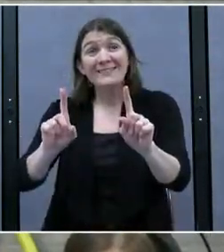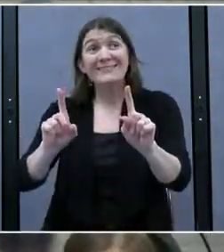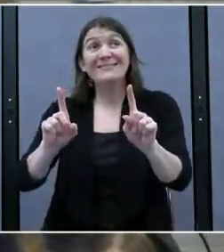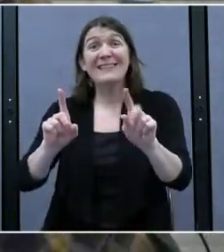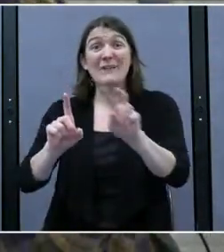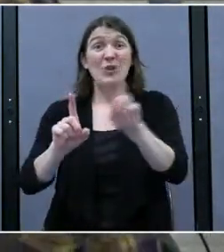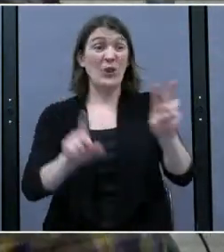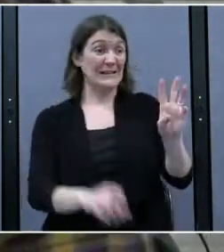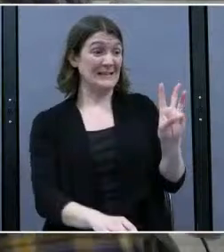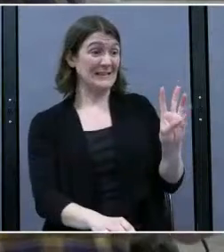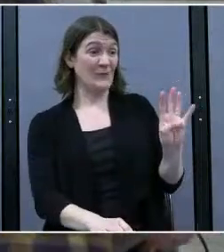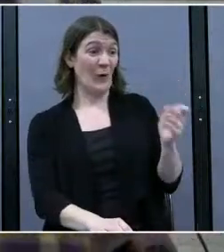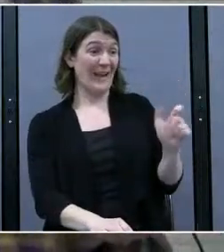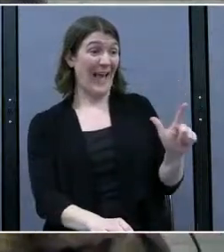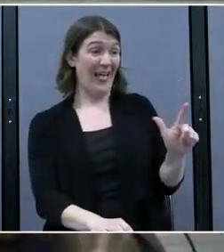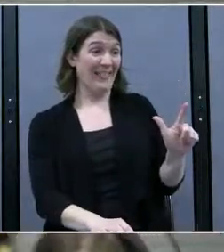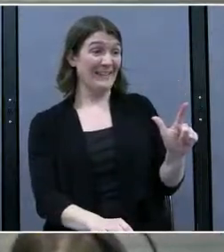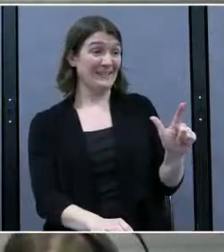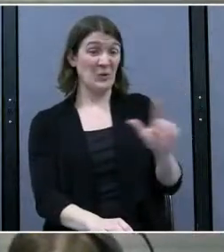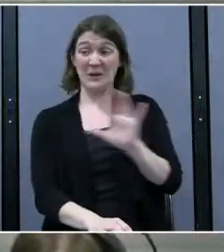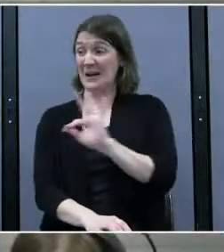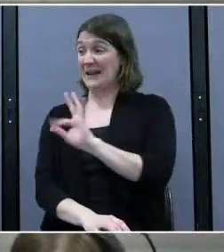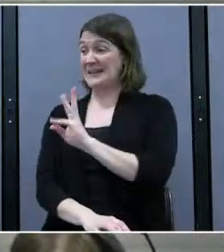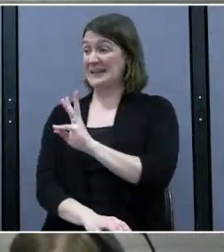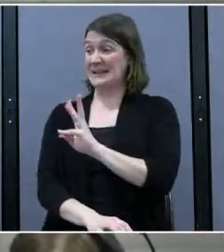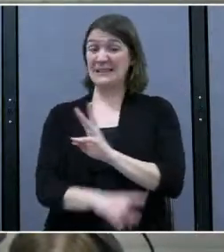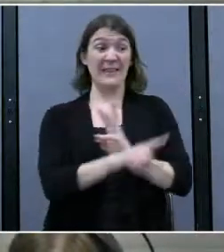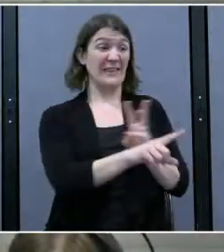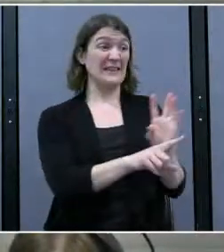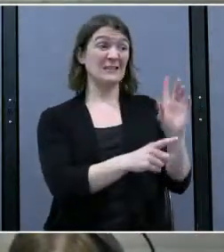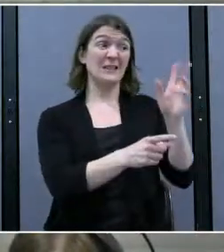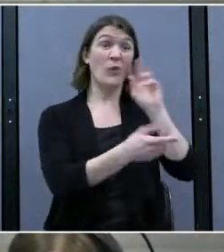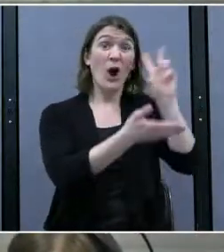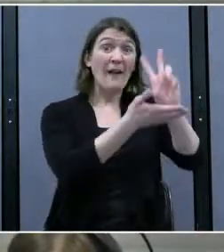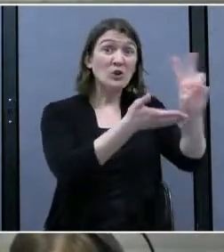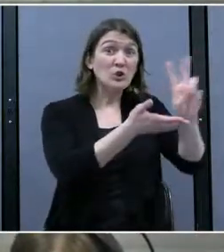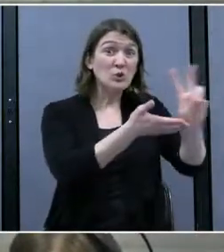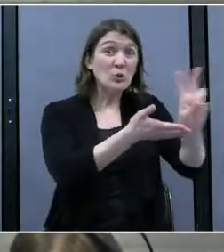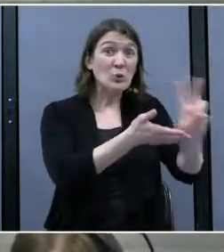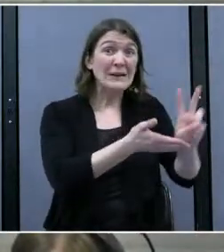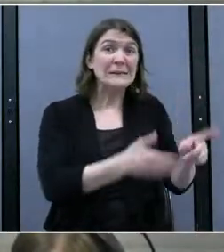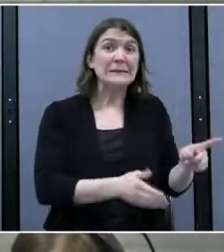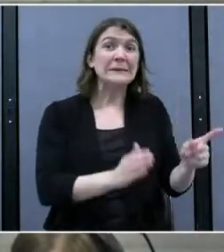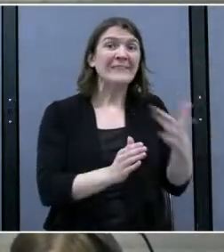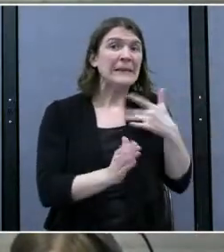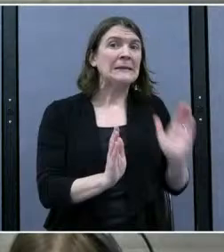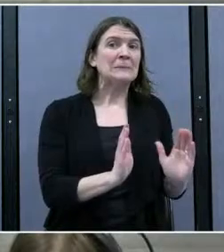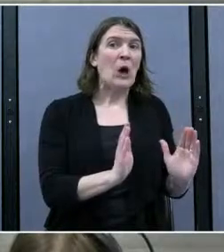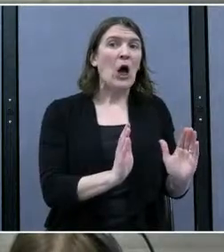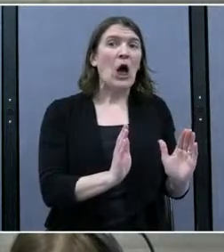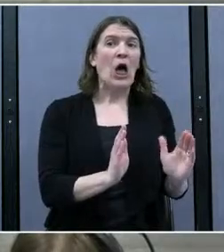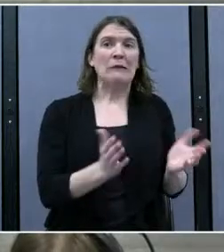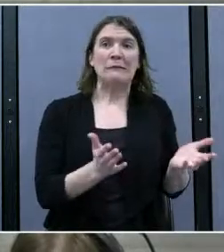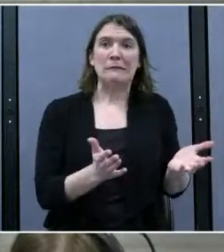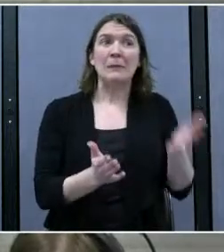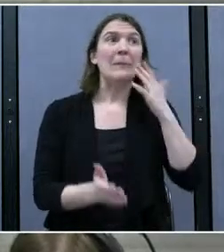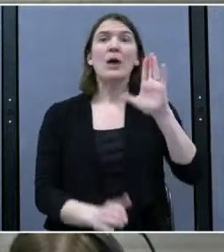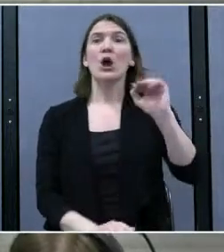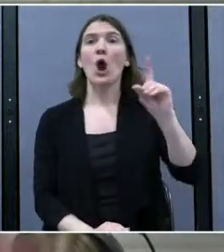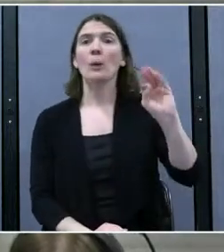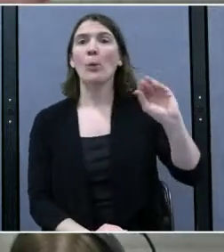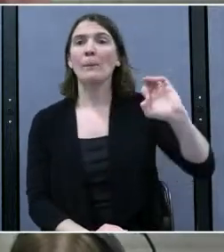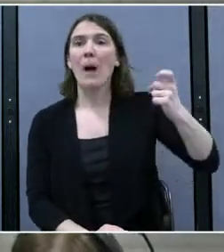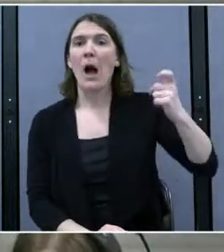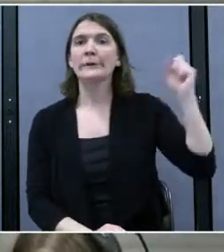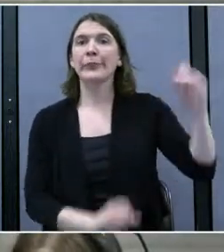the 64-gallon bucket and you consider every other week collection, boy, you get a couple of cardboard boxes in